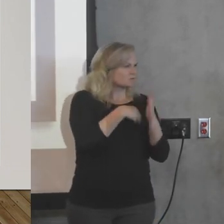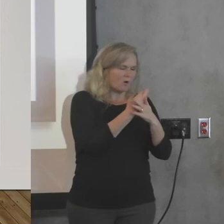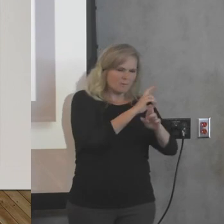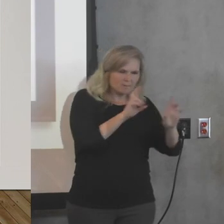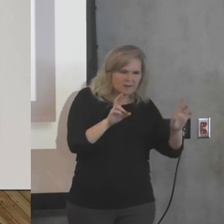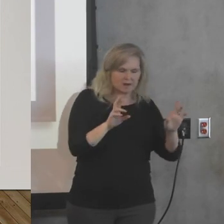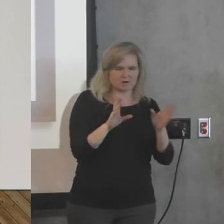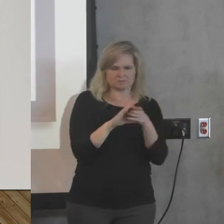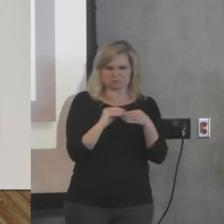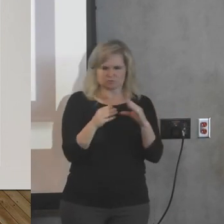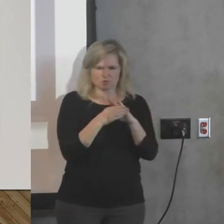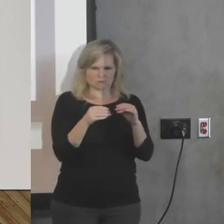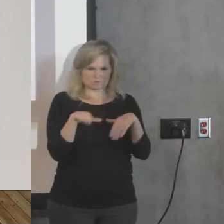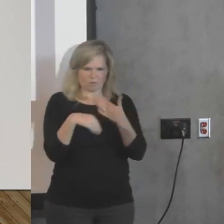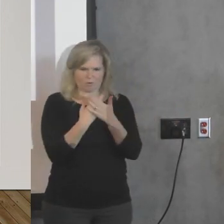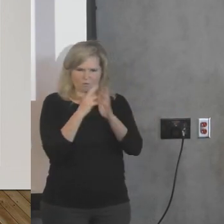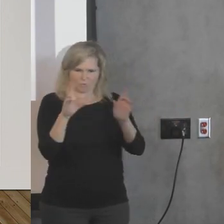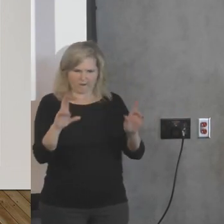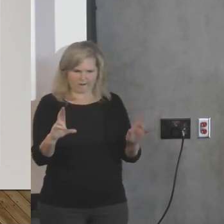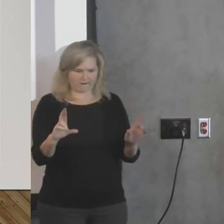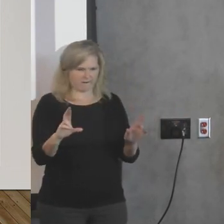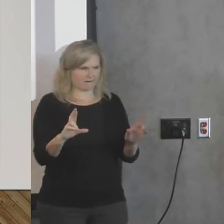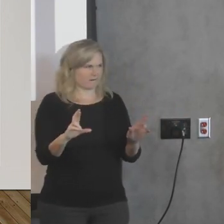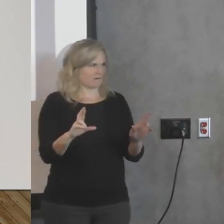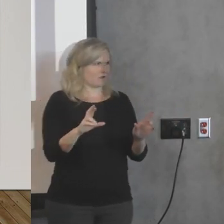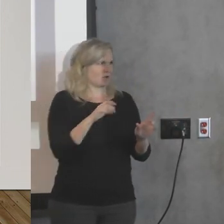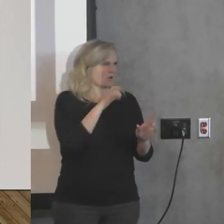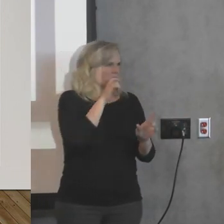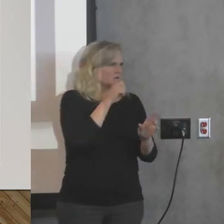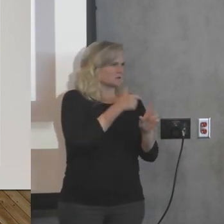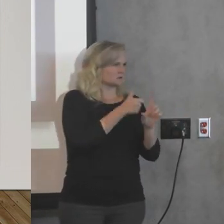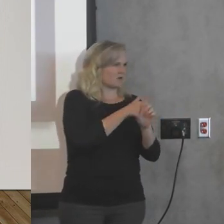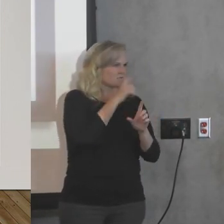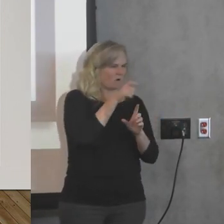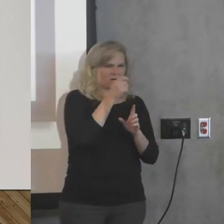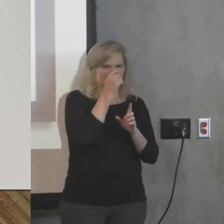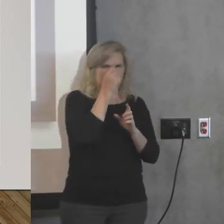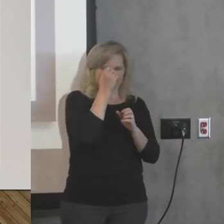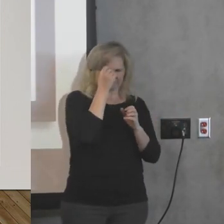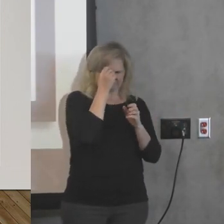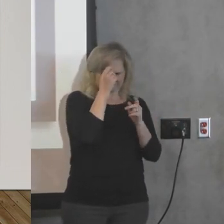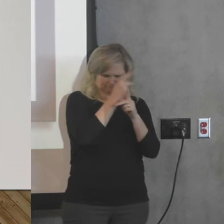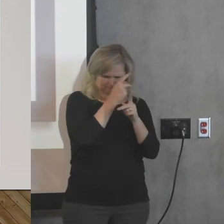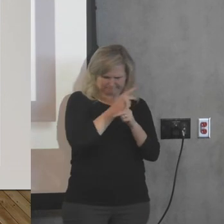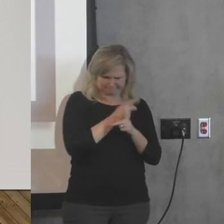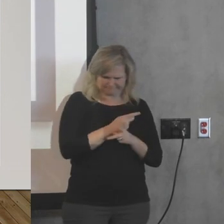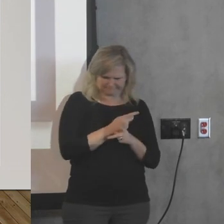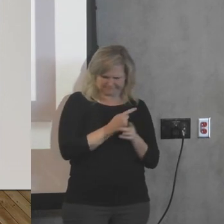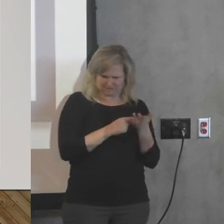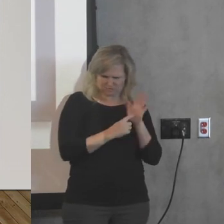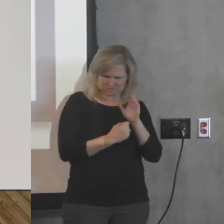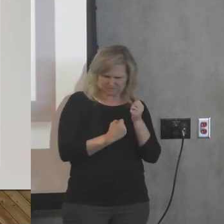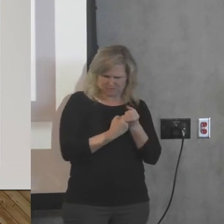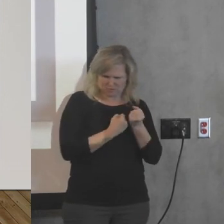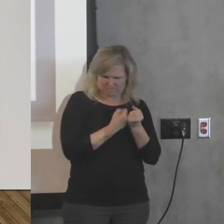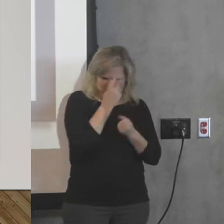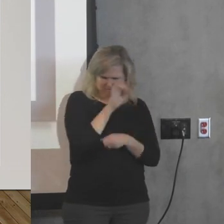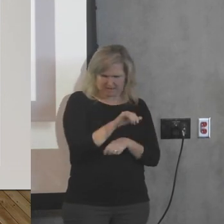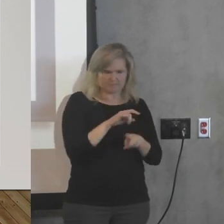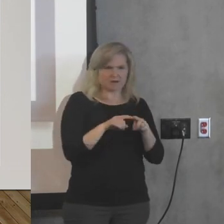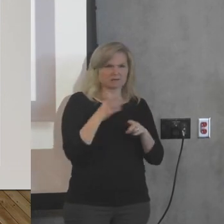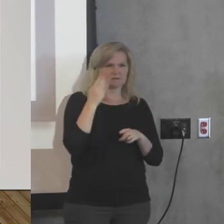come prepared. You don't have to pre-read the story and figure out where you're going to show them the visual support or teach the idea. It's